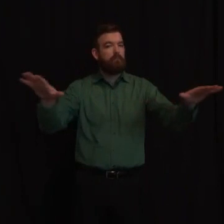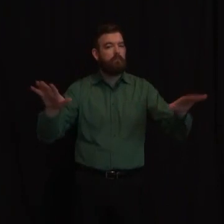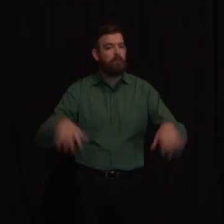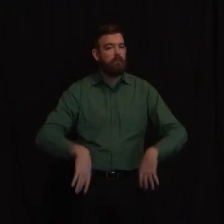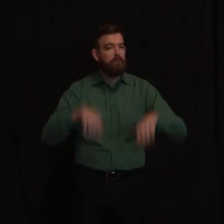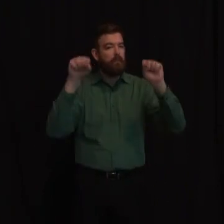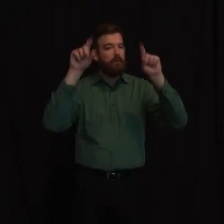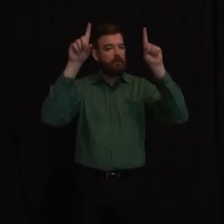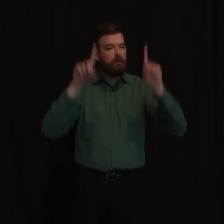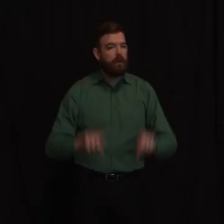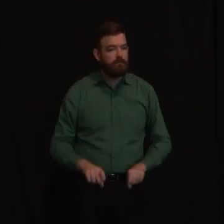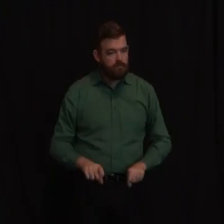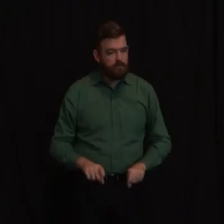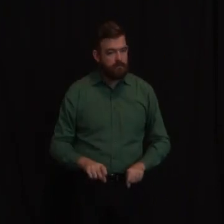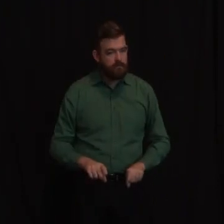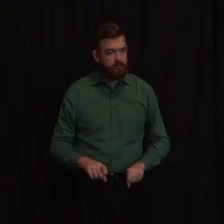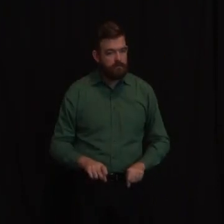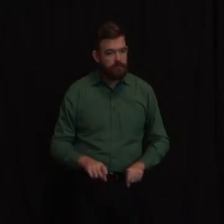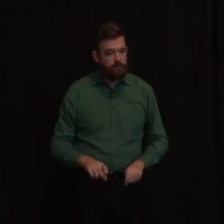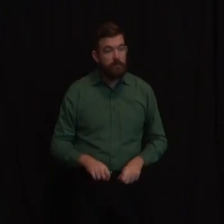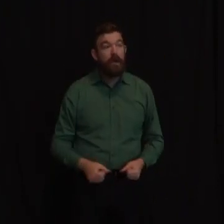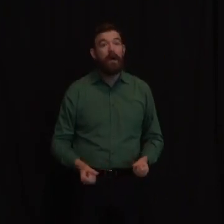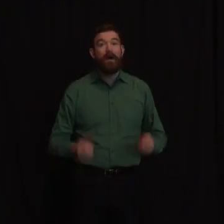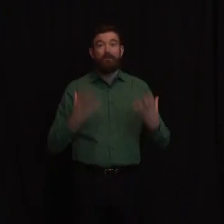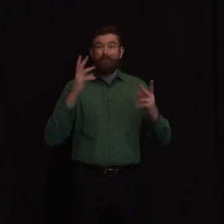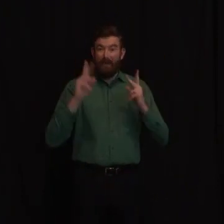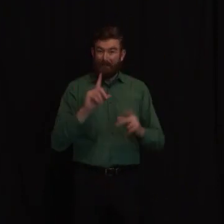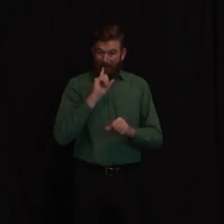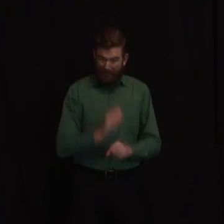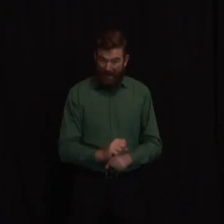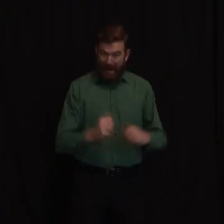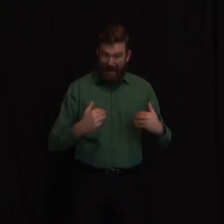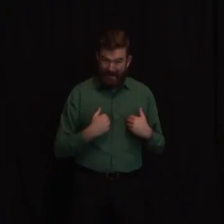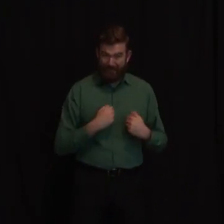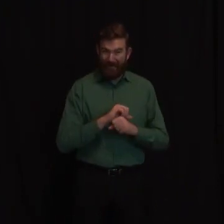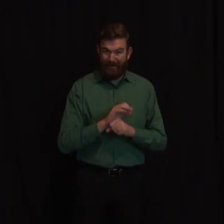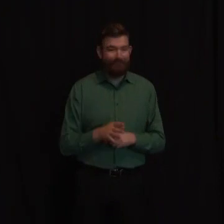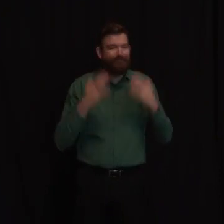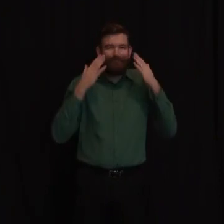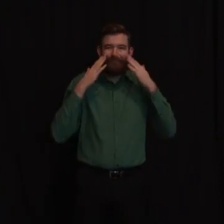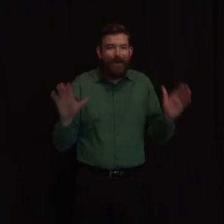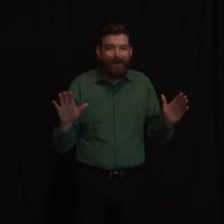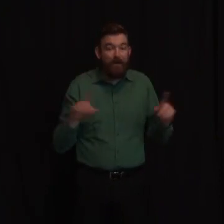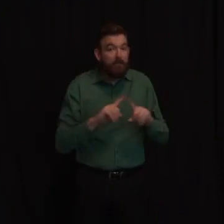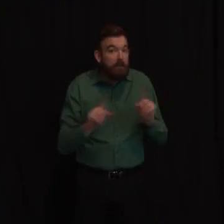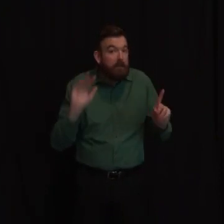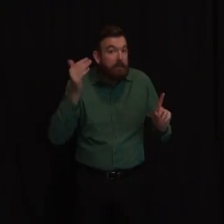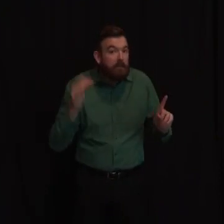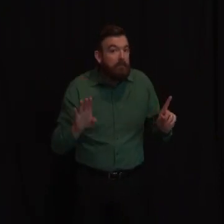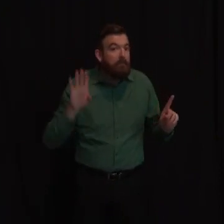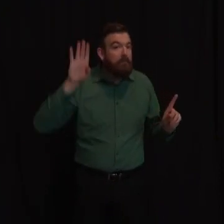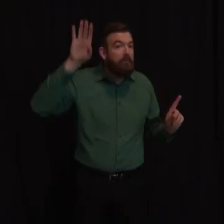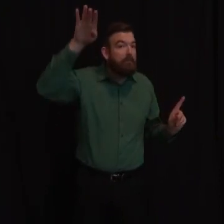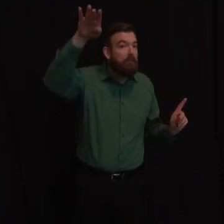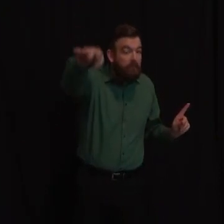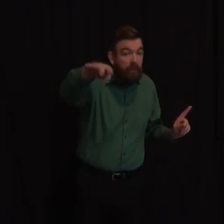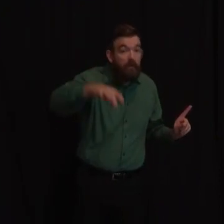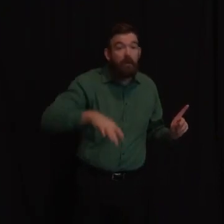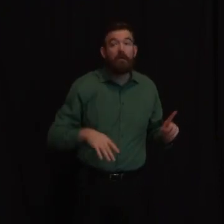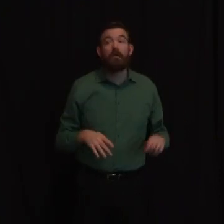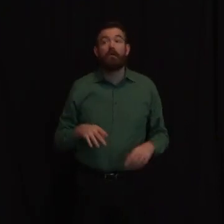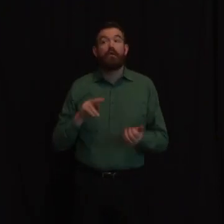testing in more places in the state, and the curve is still flattening. Testing in nursing home, Judy, I'll let you come back to that one.